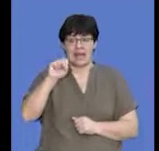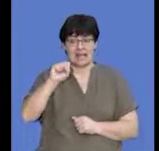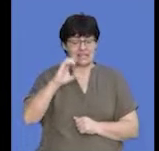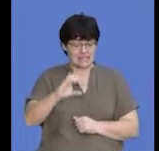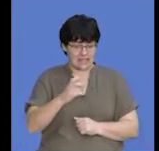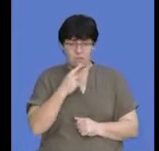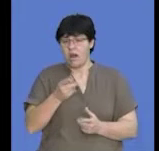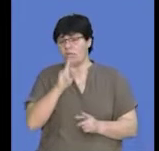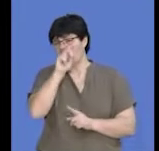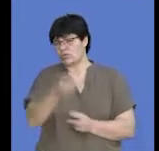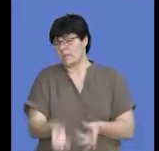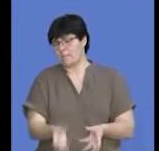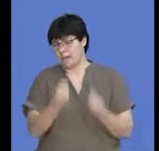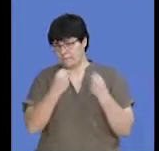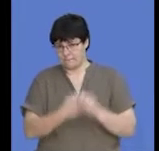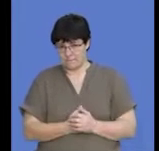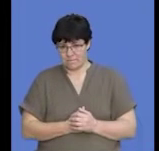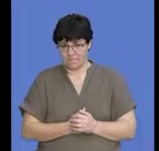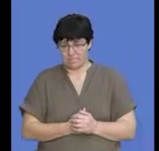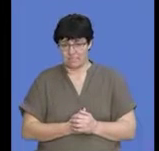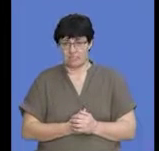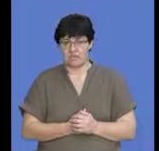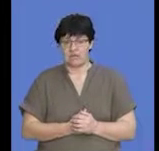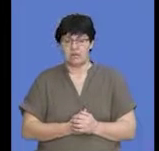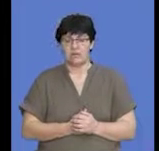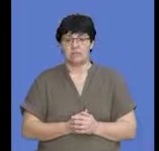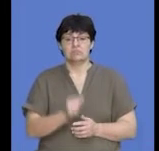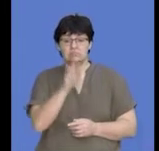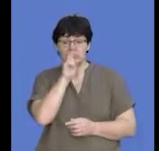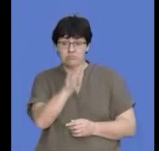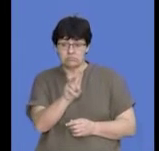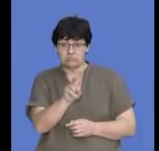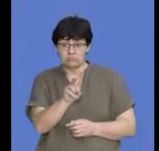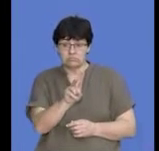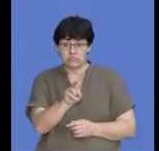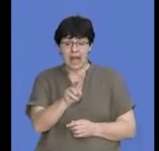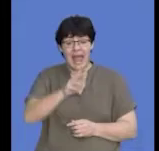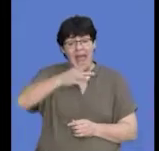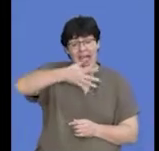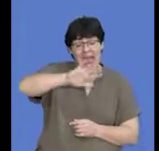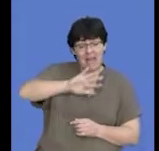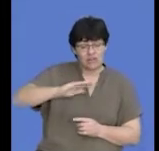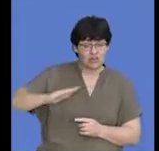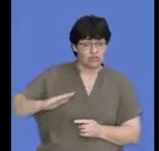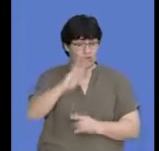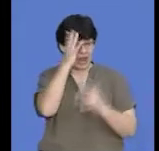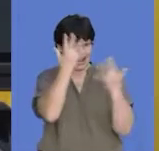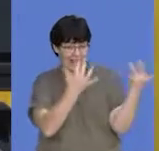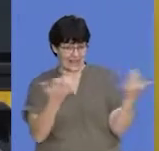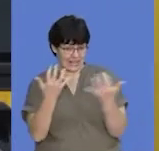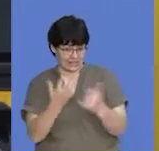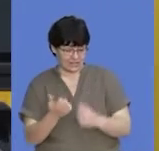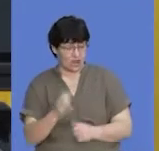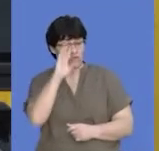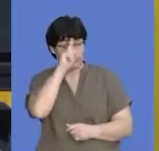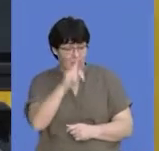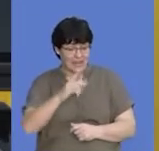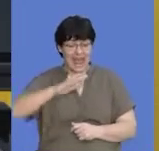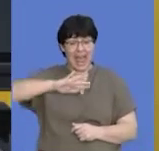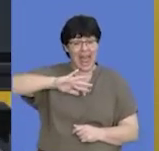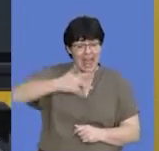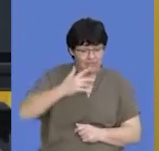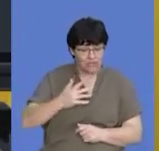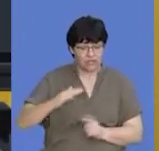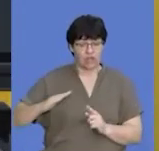following question. Calculate, and note we are using average gradient, and you will remember we calculate